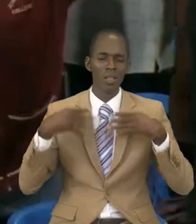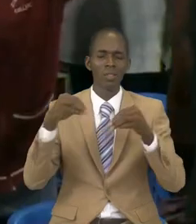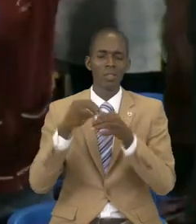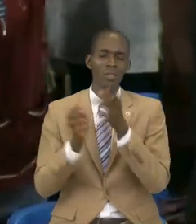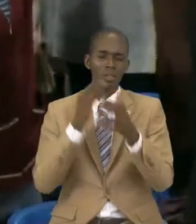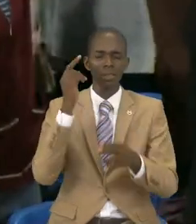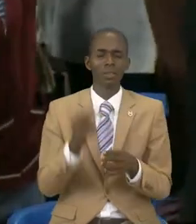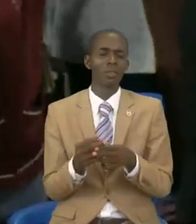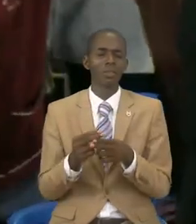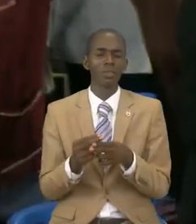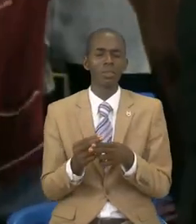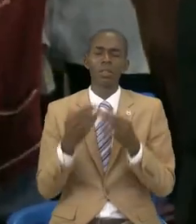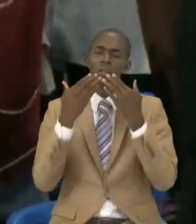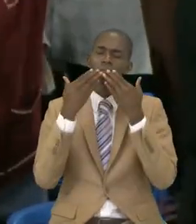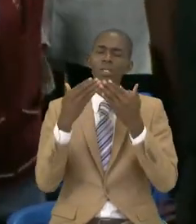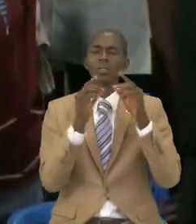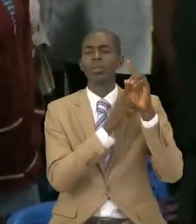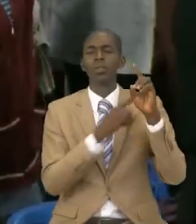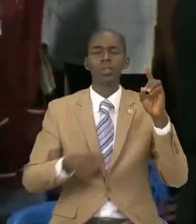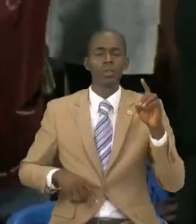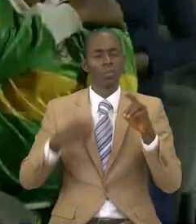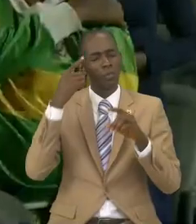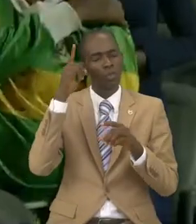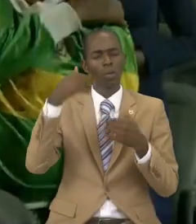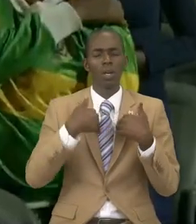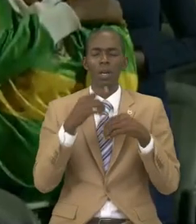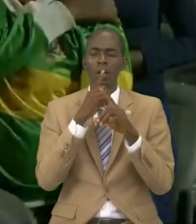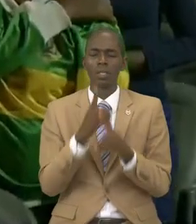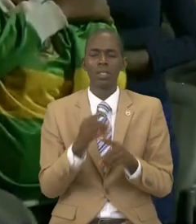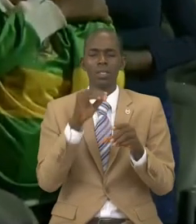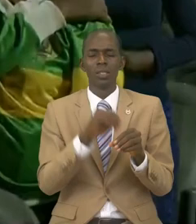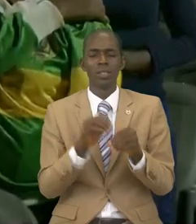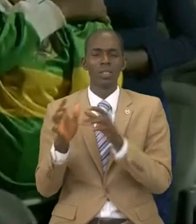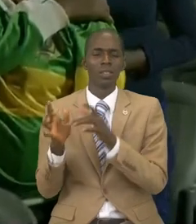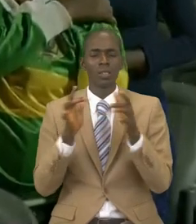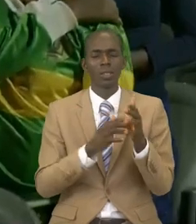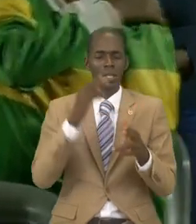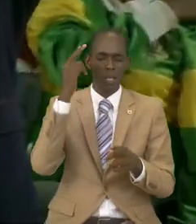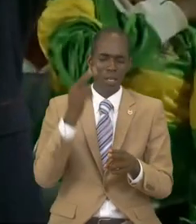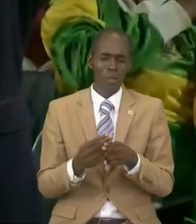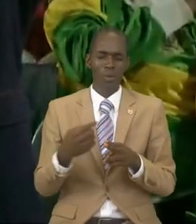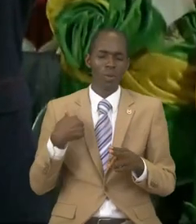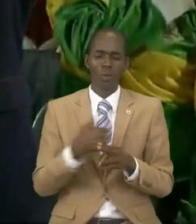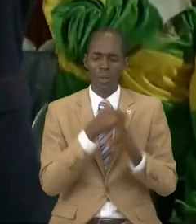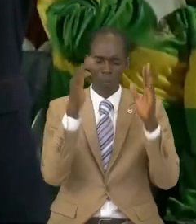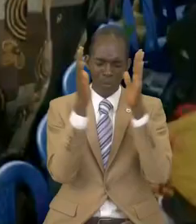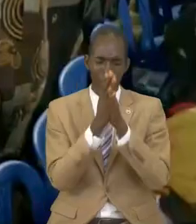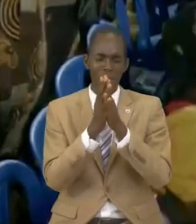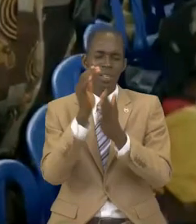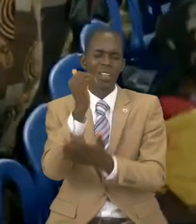name. Thank you, Lord, for the answer. In Jesus' name we